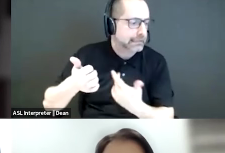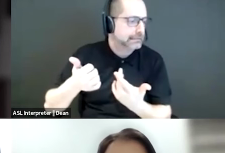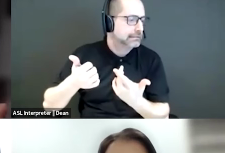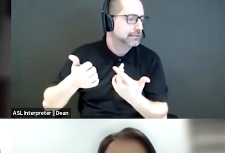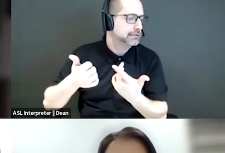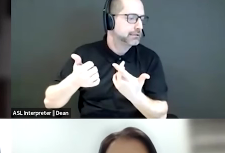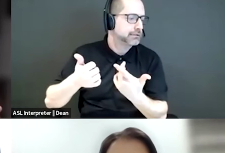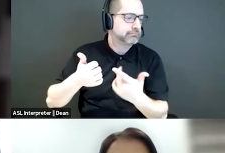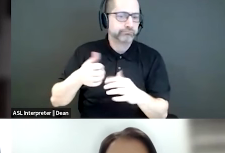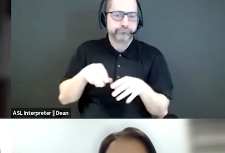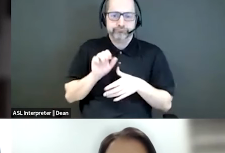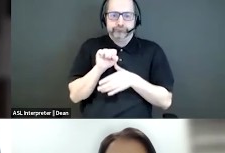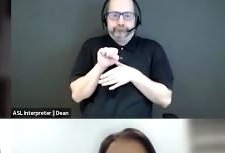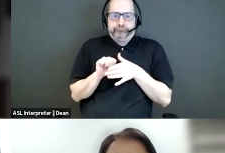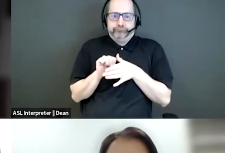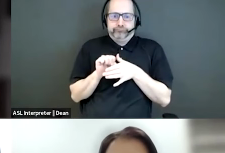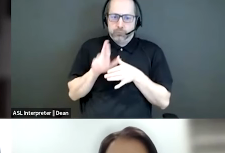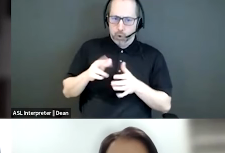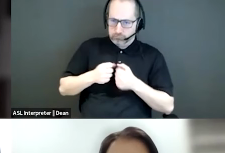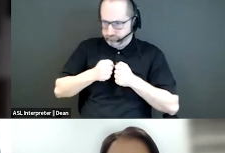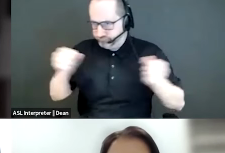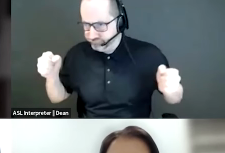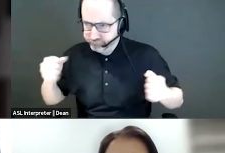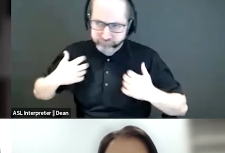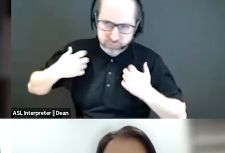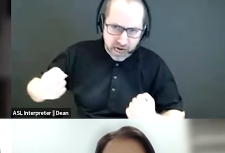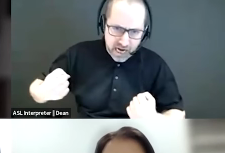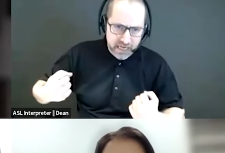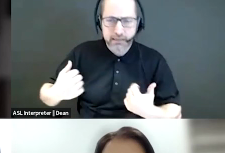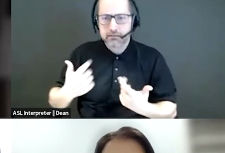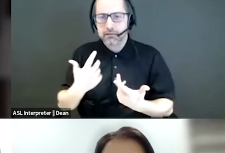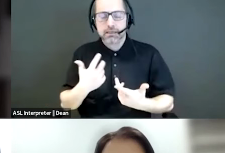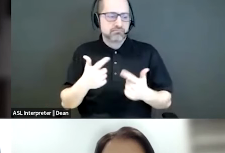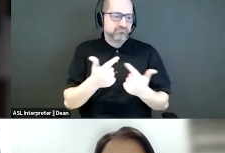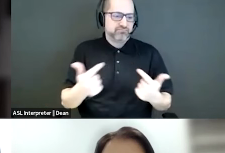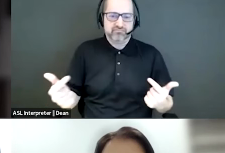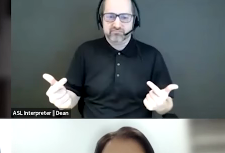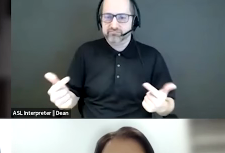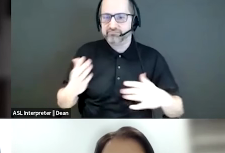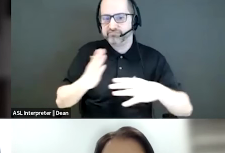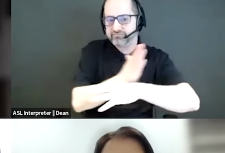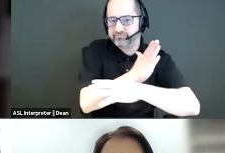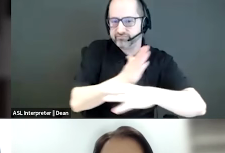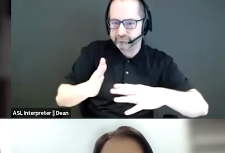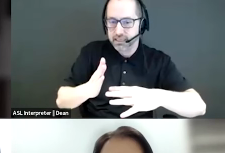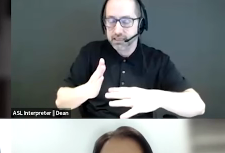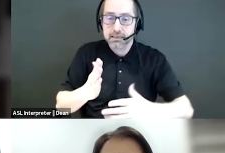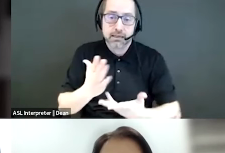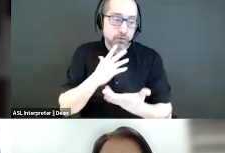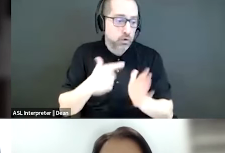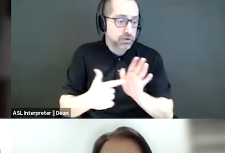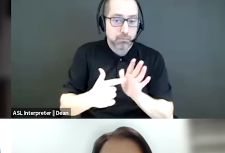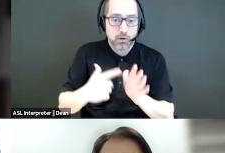one or another, you're on a continuum. So on the one you see on the screen, we have things like, am I people focused? Where am I on